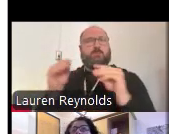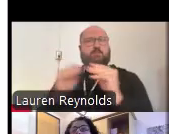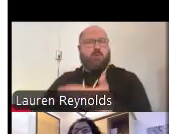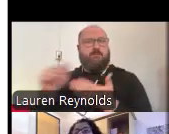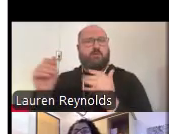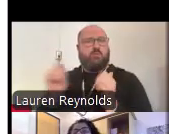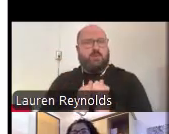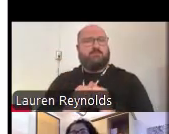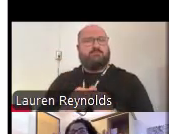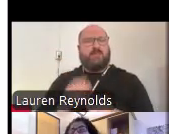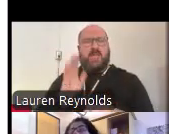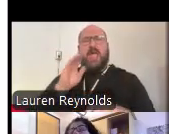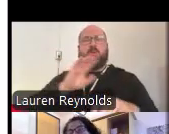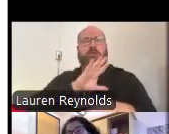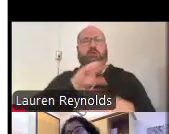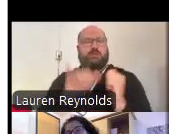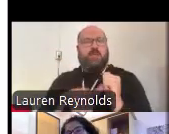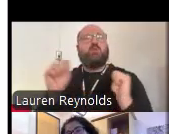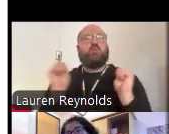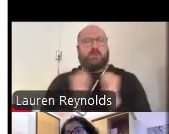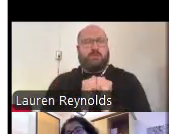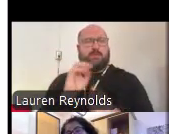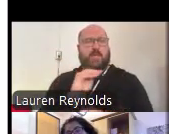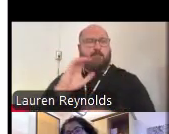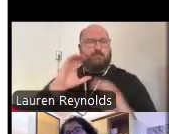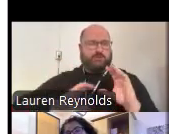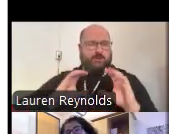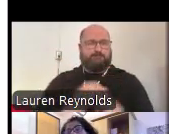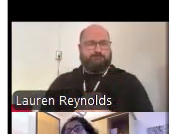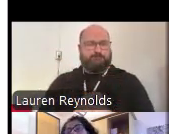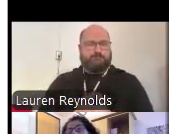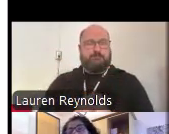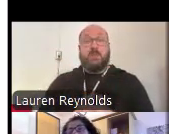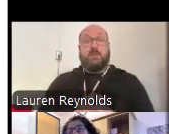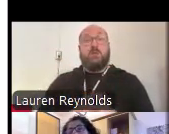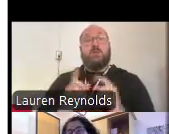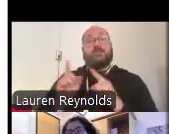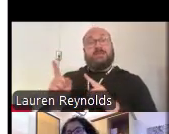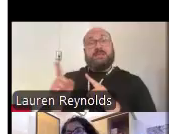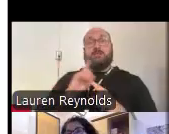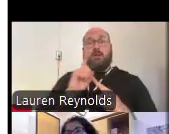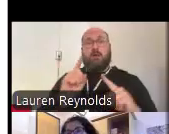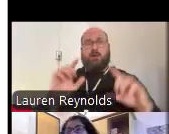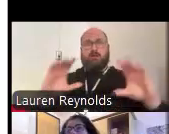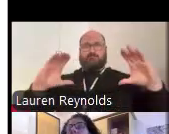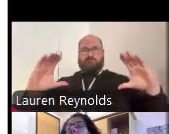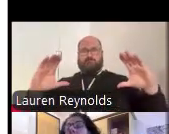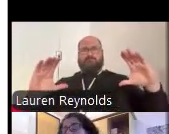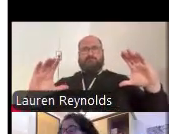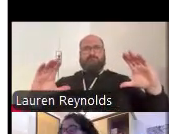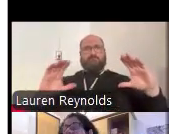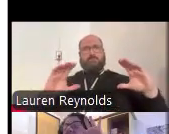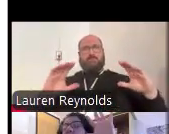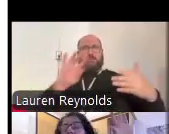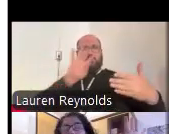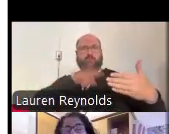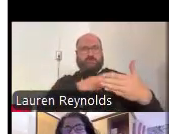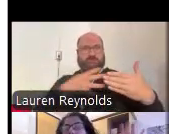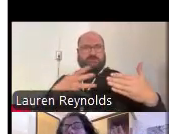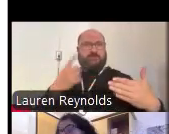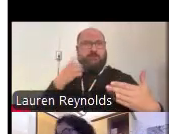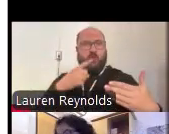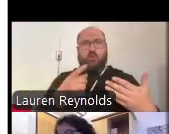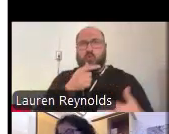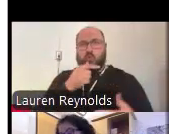right. So here is for these 157 children who we had a screener for. And again, these are